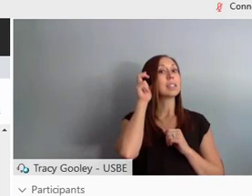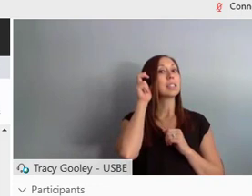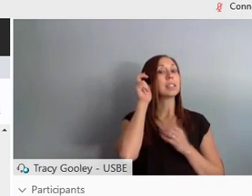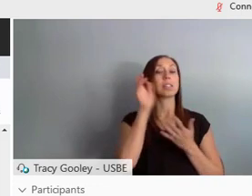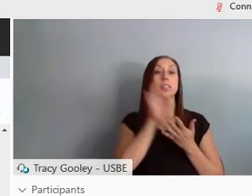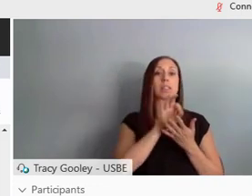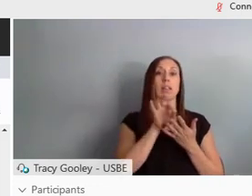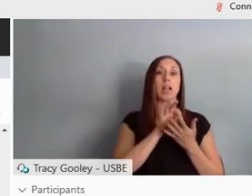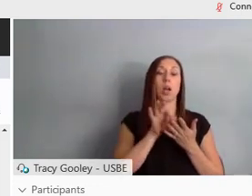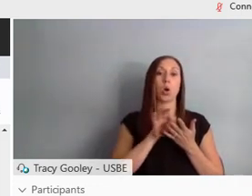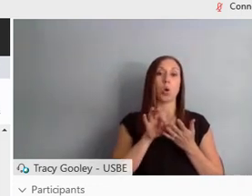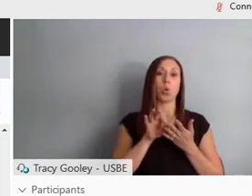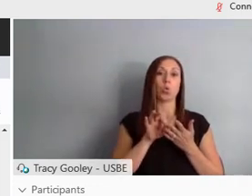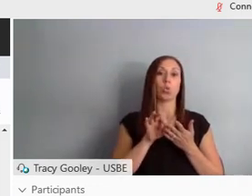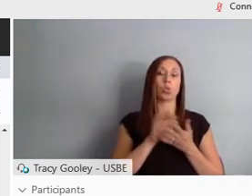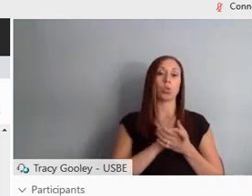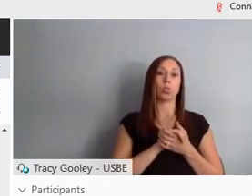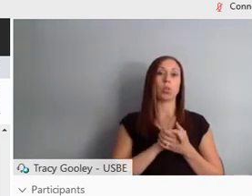mark